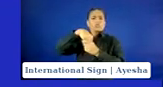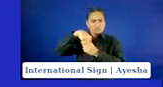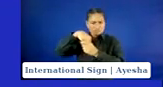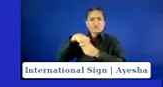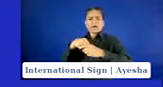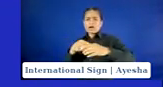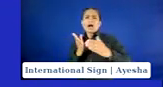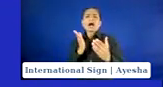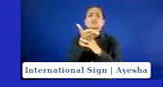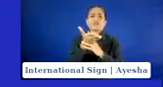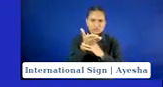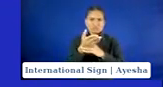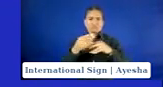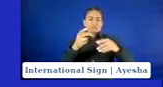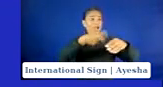partnership.